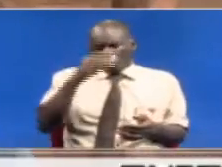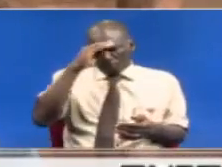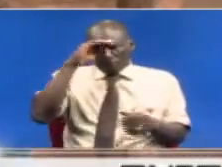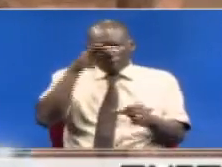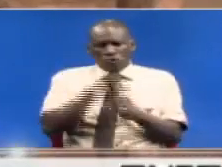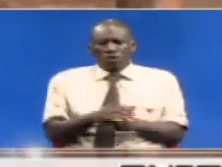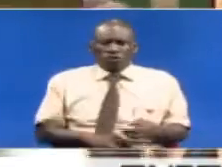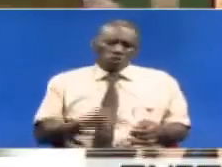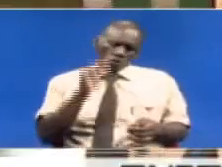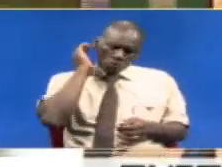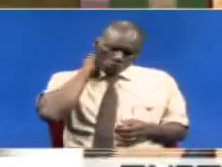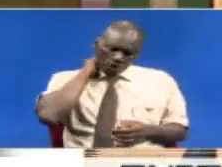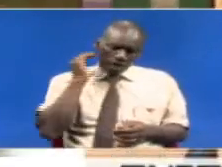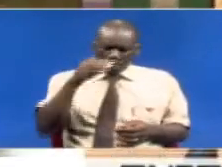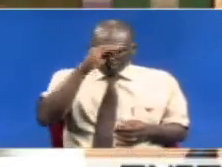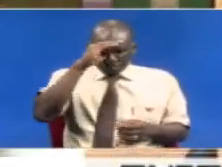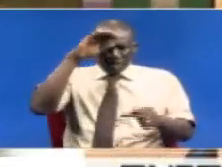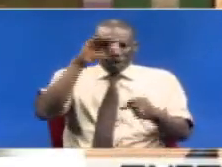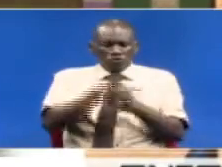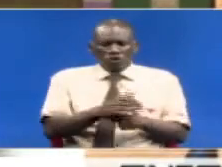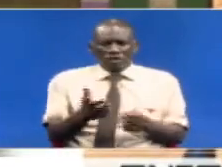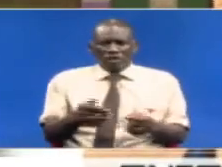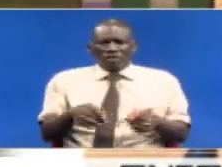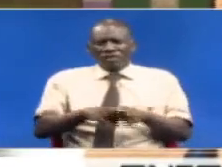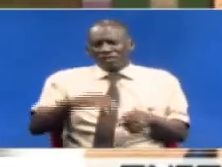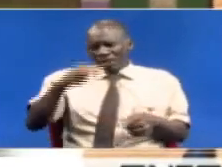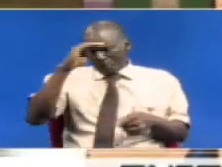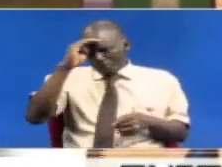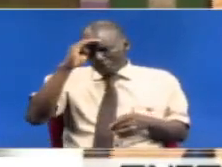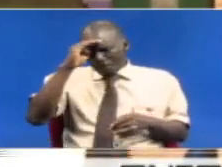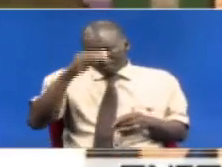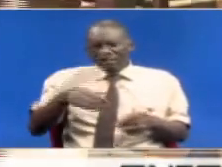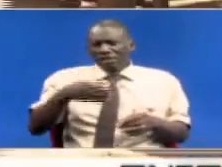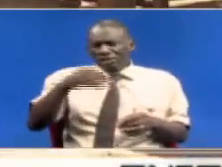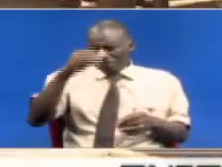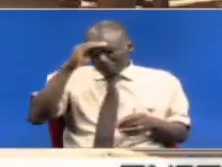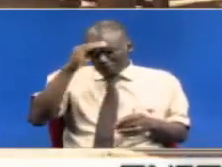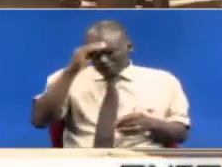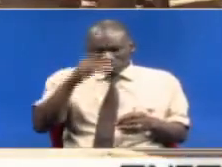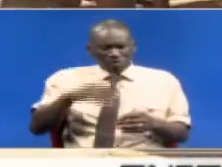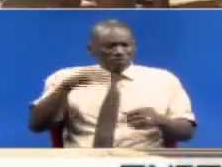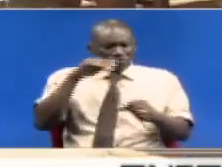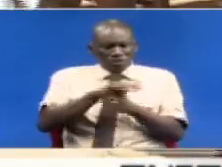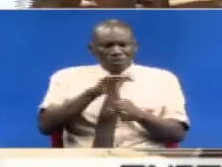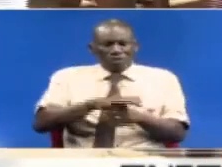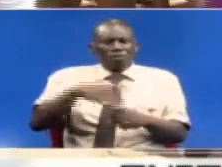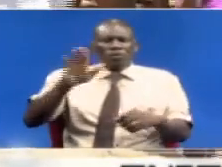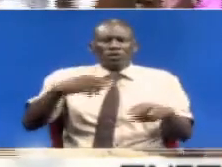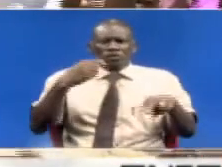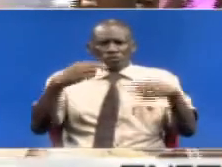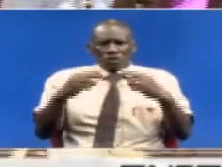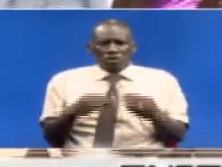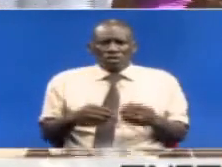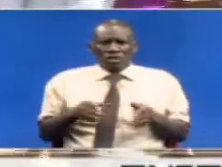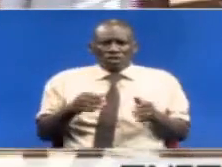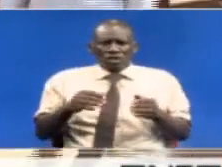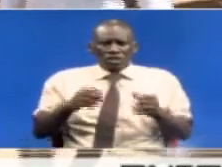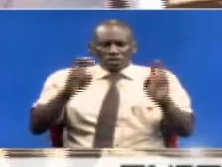wamepotelea. Pombe ni mingi sana. Hata mbaa ni nyingi kuliko hata mikahawa. What about the issue of humiliating